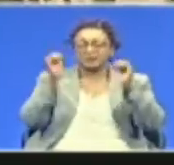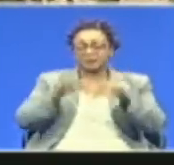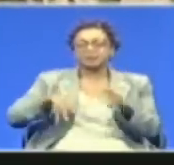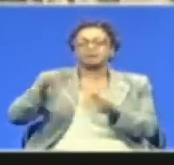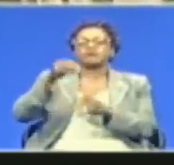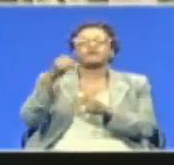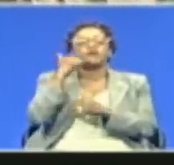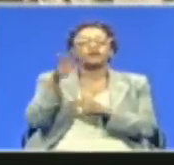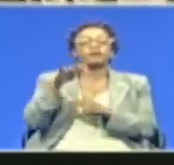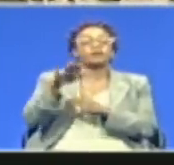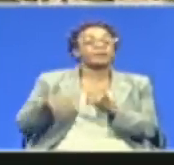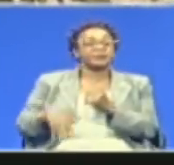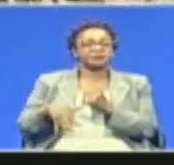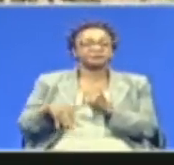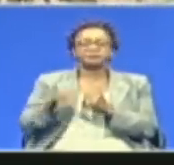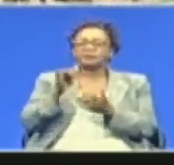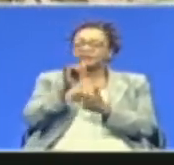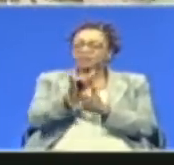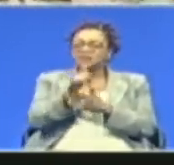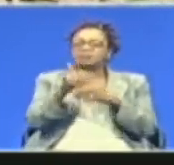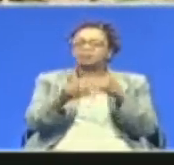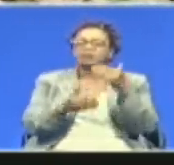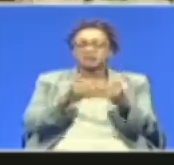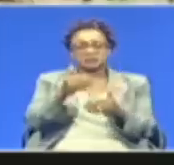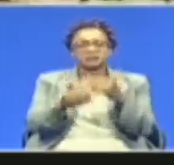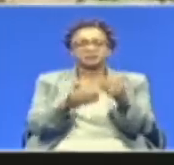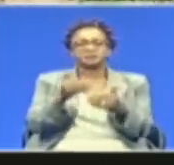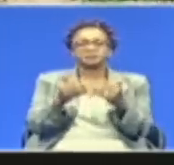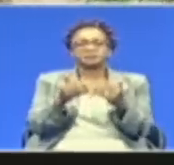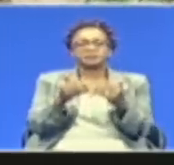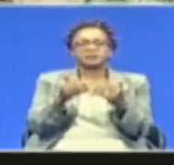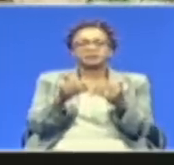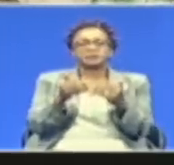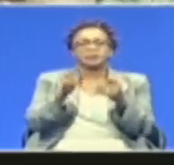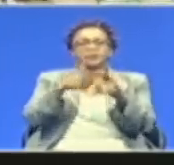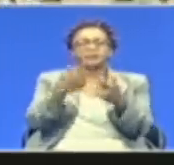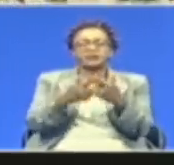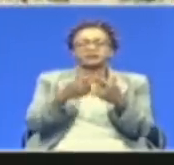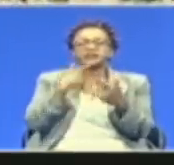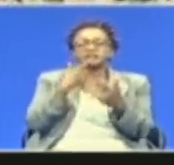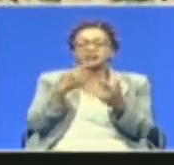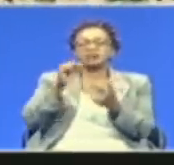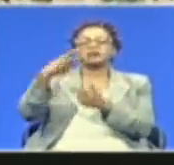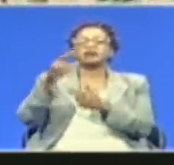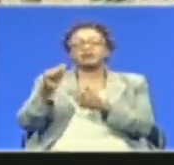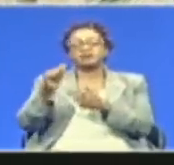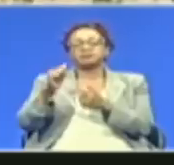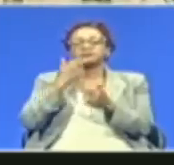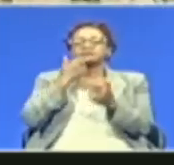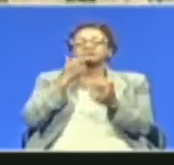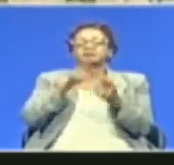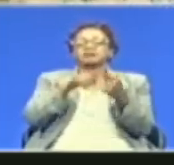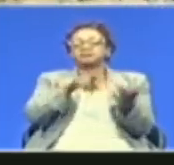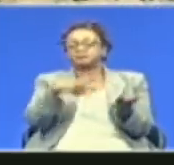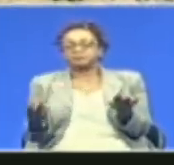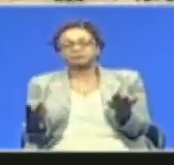pocket. And in that process, she made an exclamation, aha, and she fell back. And this was on the bed at